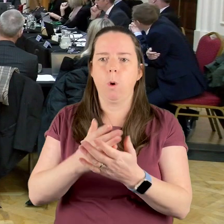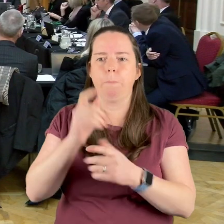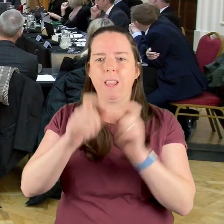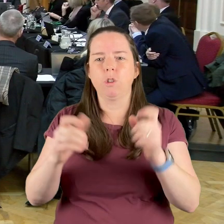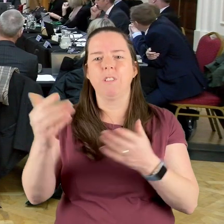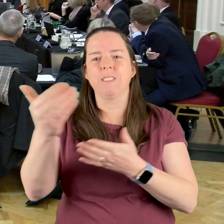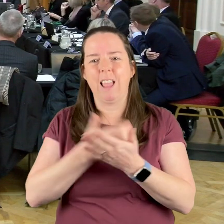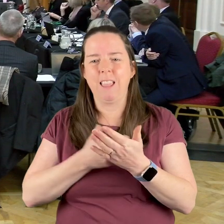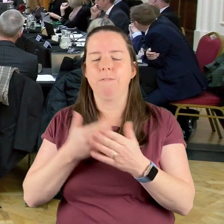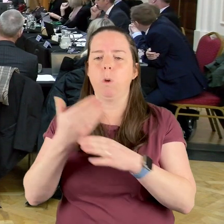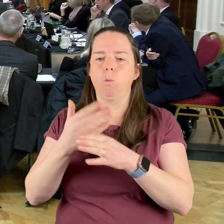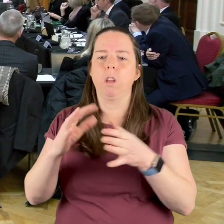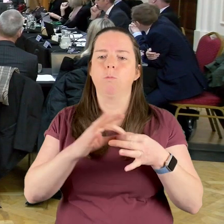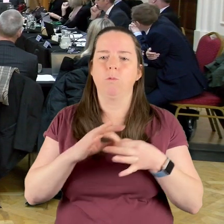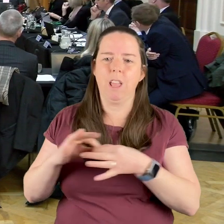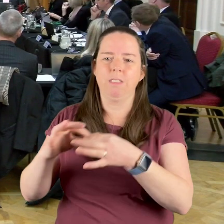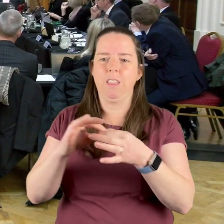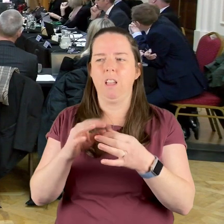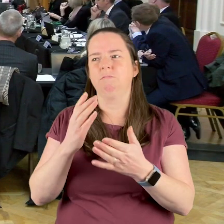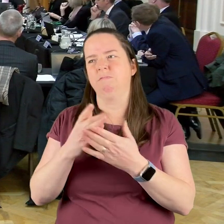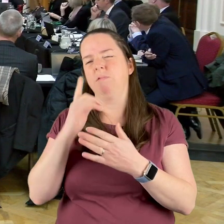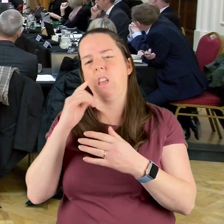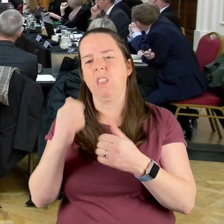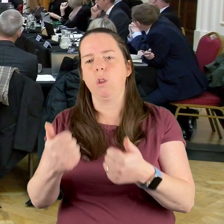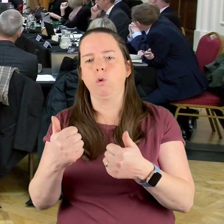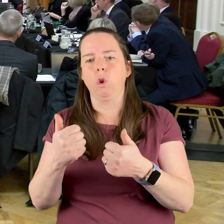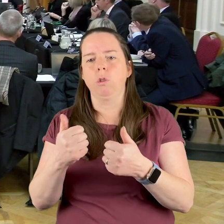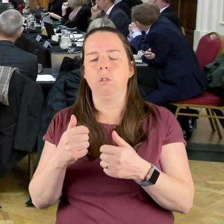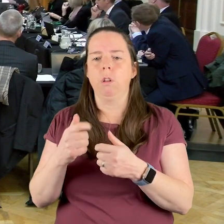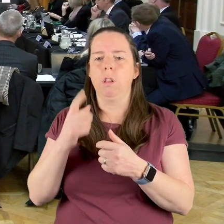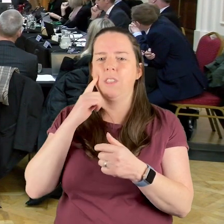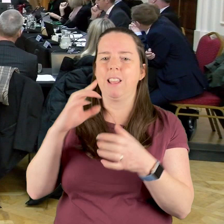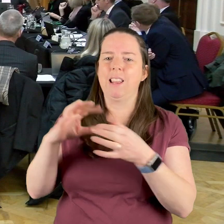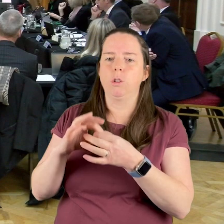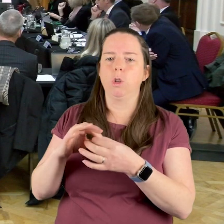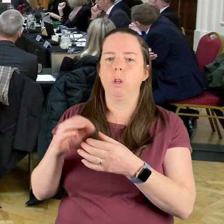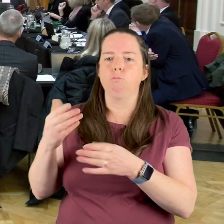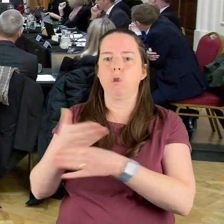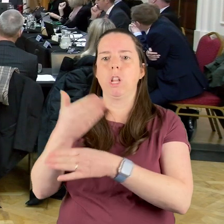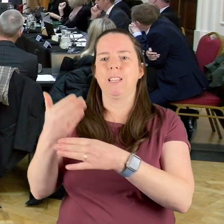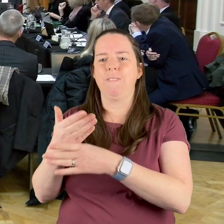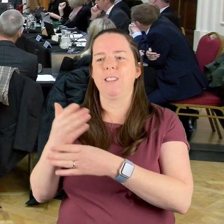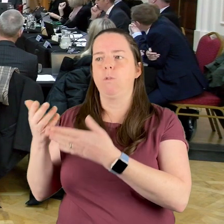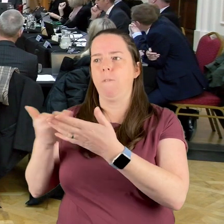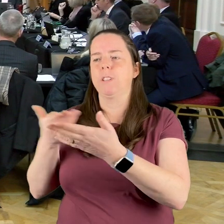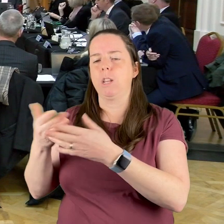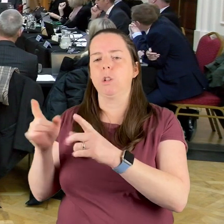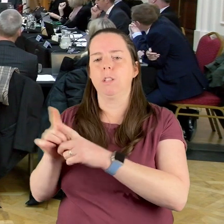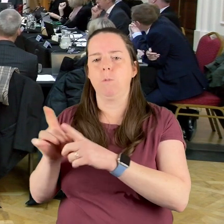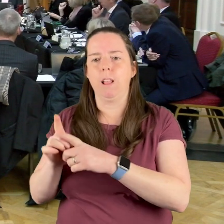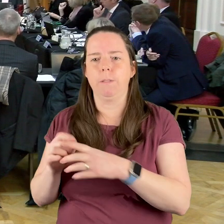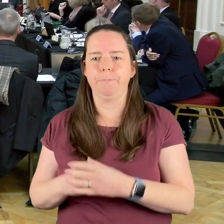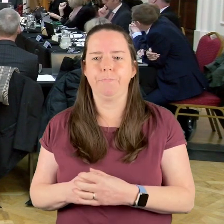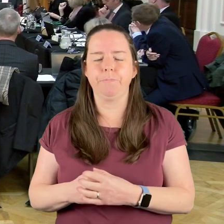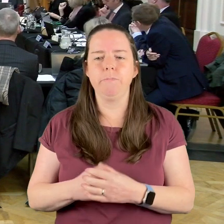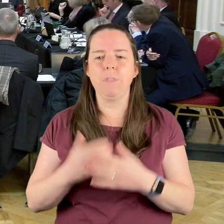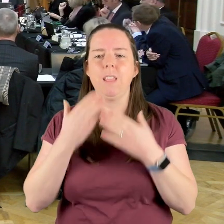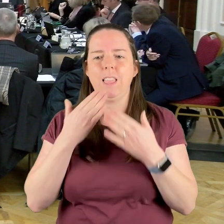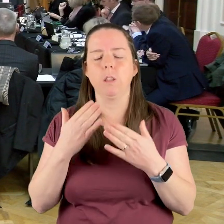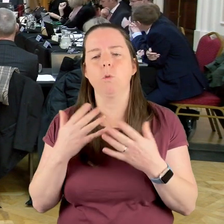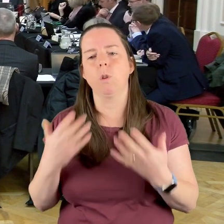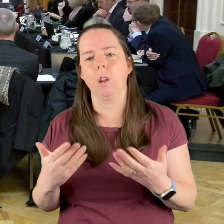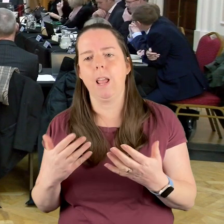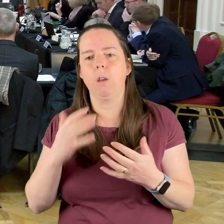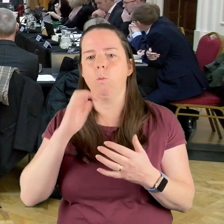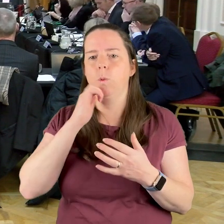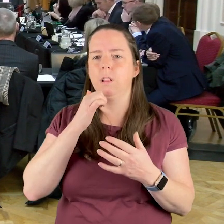actually making sure that patients are safe by doing this work together can actually only be a good thing, and I think links into our productivity conversation as